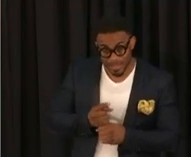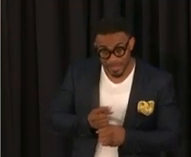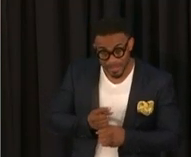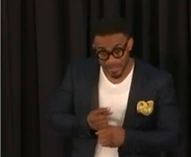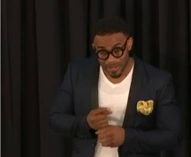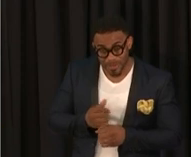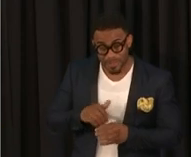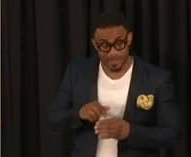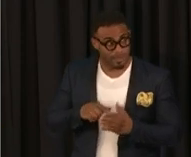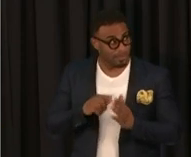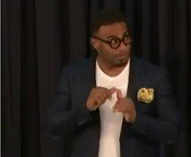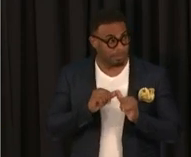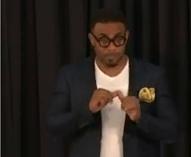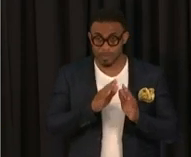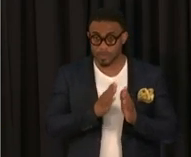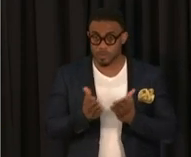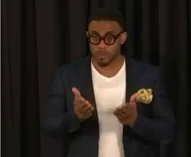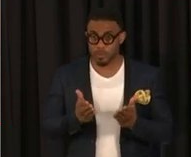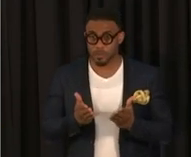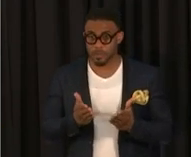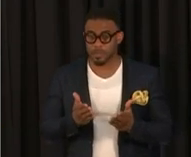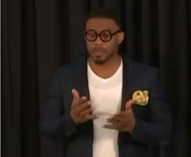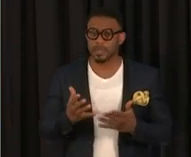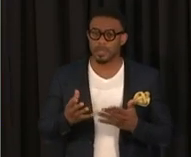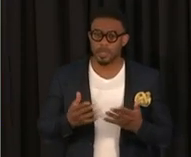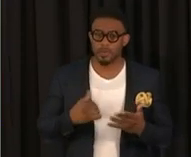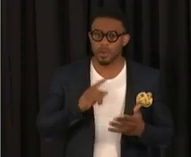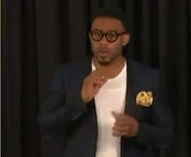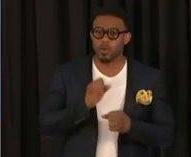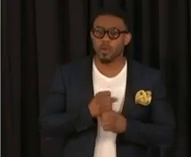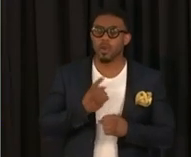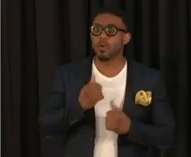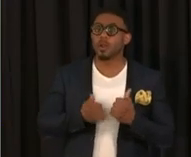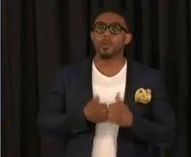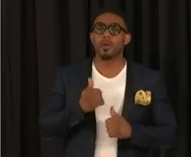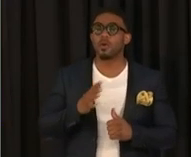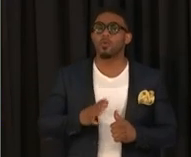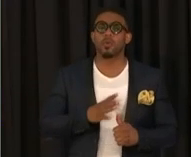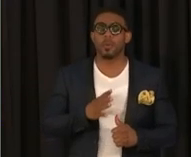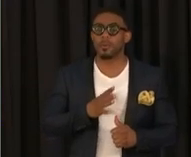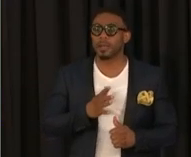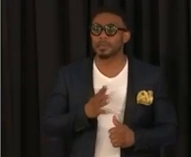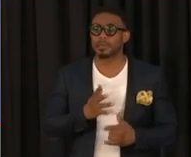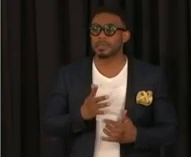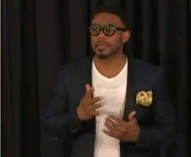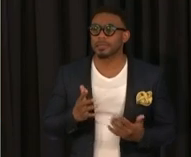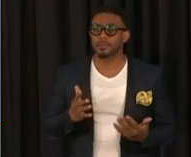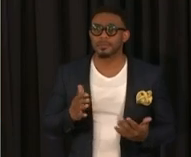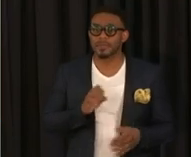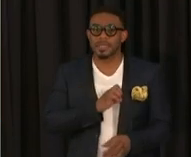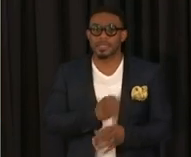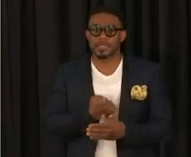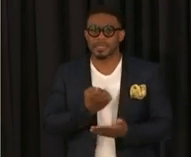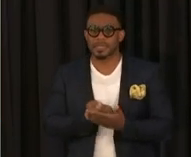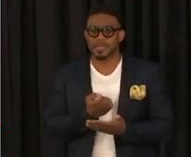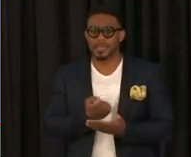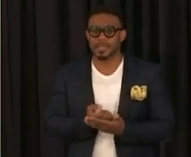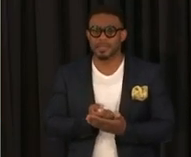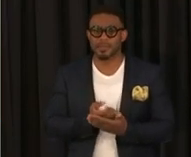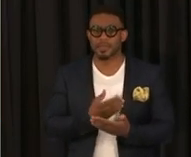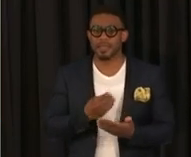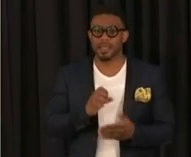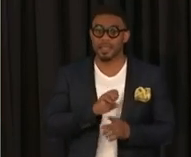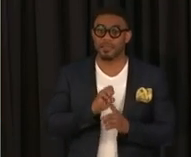year in this continuum of services. Yep. And we are creating one of the most robust energy